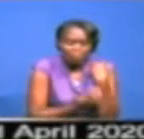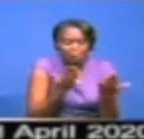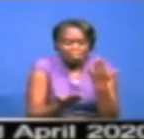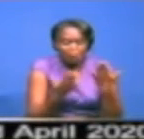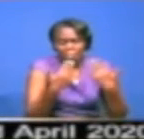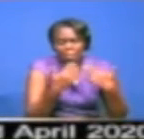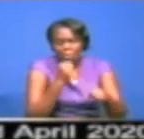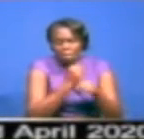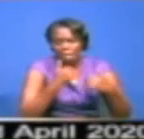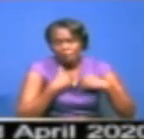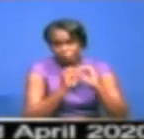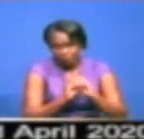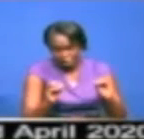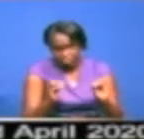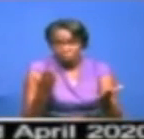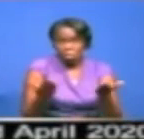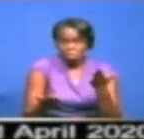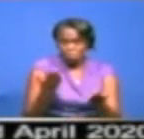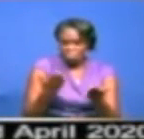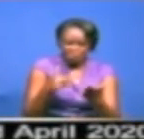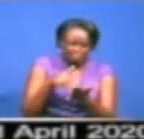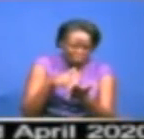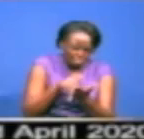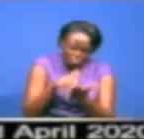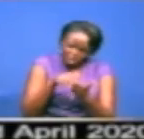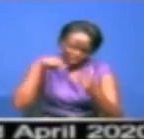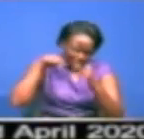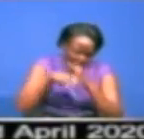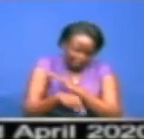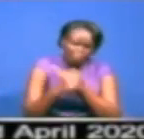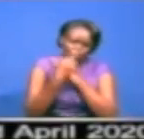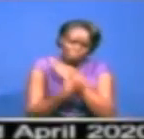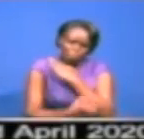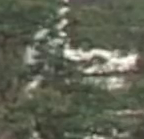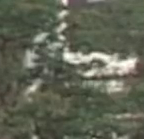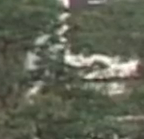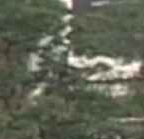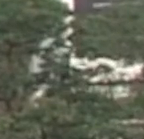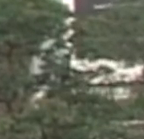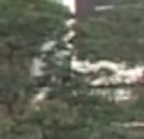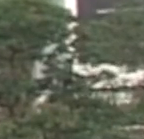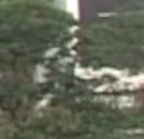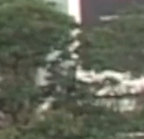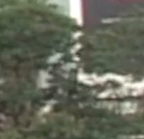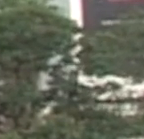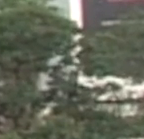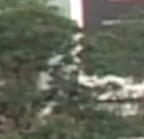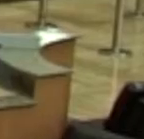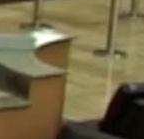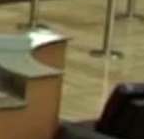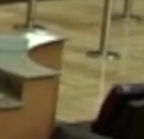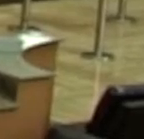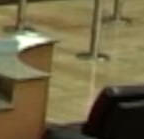of employment or vulnerable. They have nothing at all. The funds have been slashed from the National